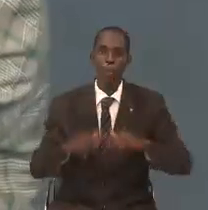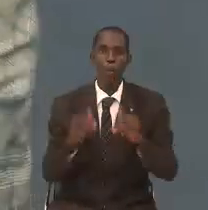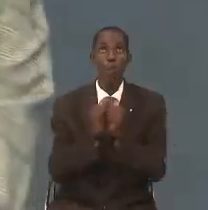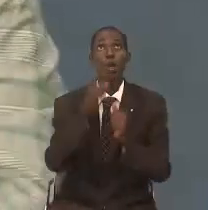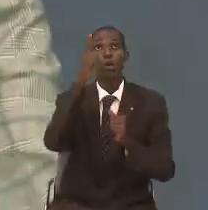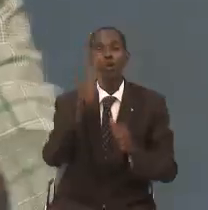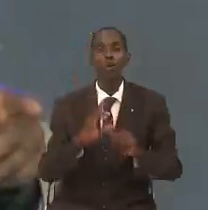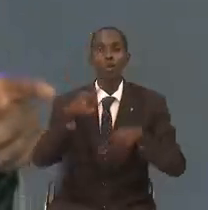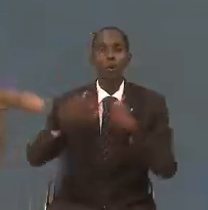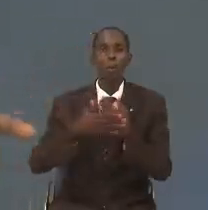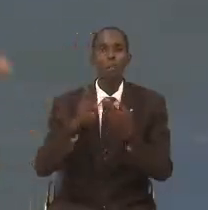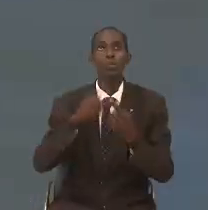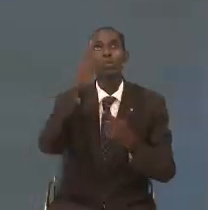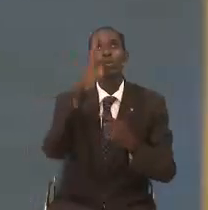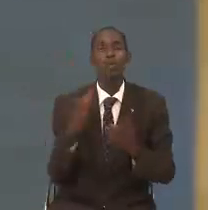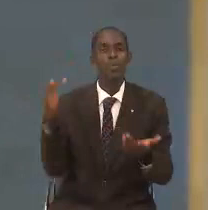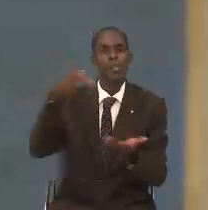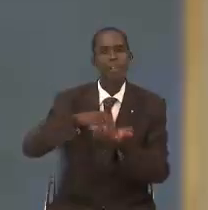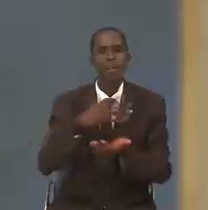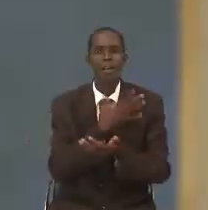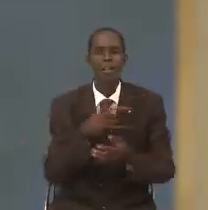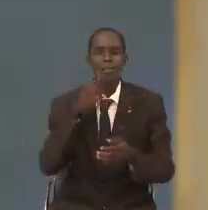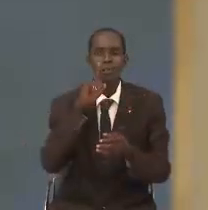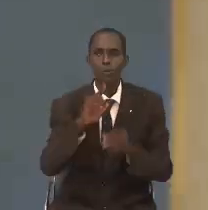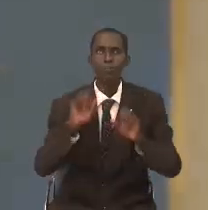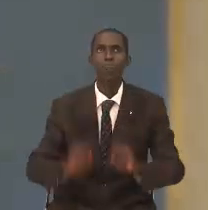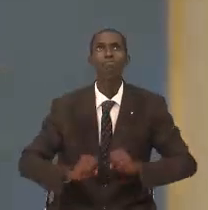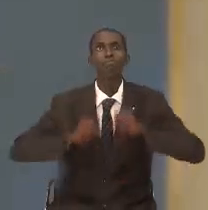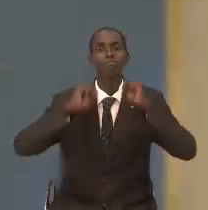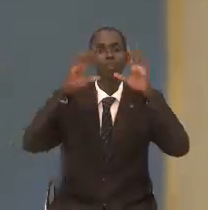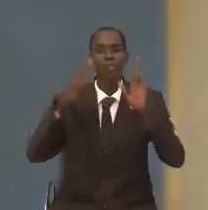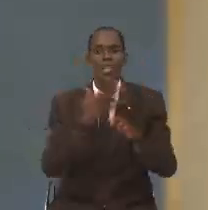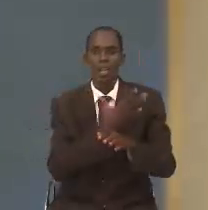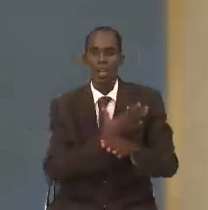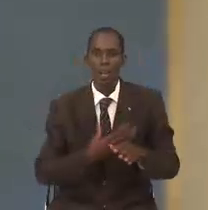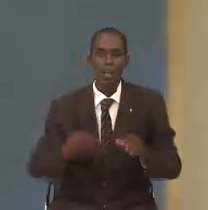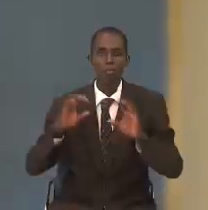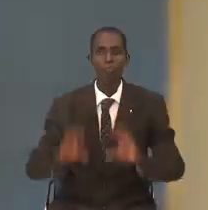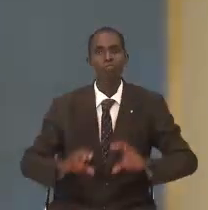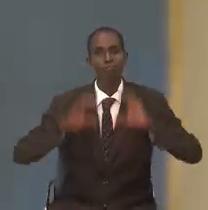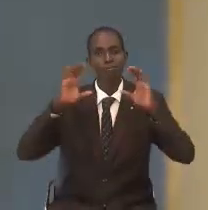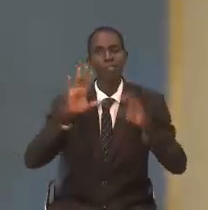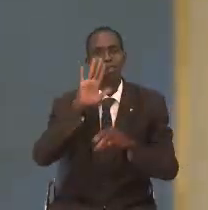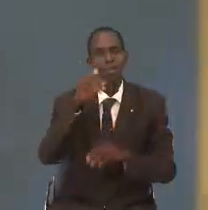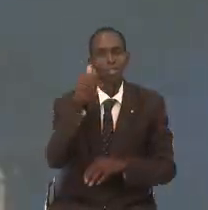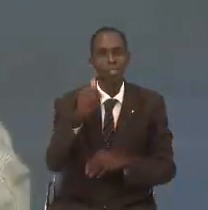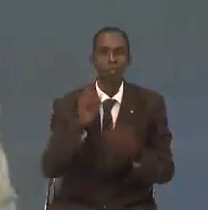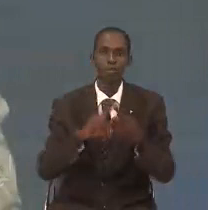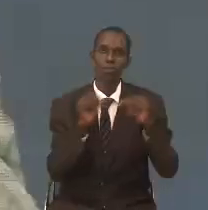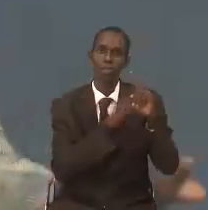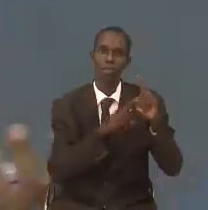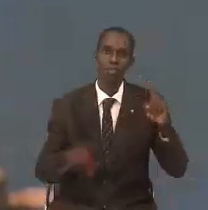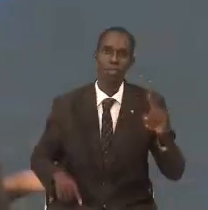God again and you commit and surrender and consecrate yourself to the Lord. And